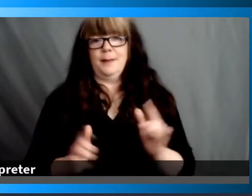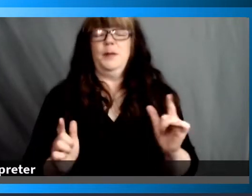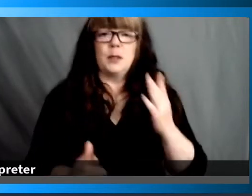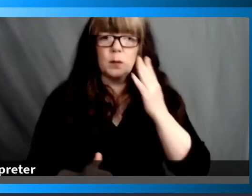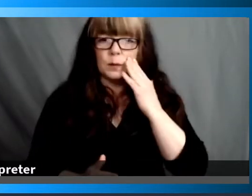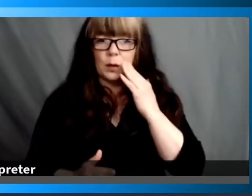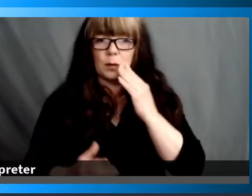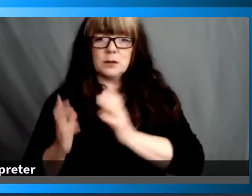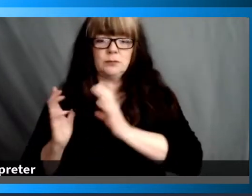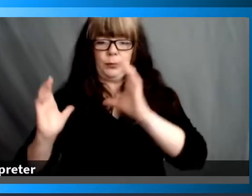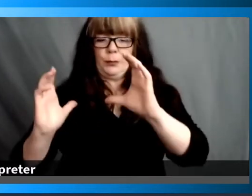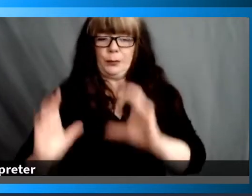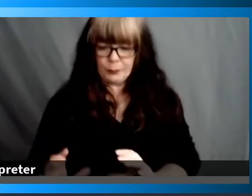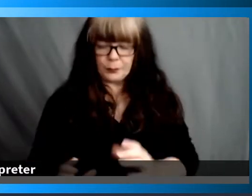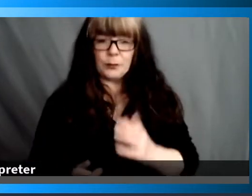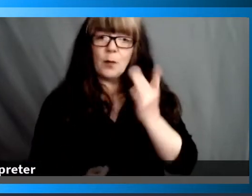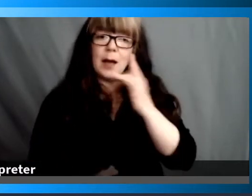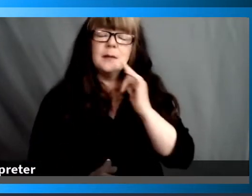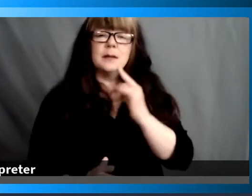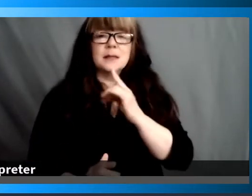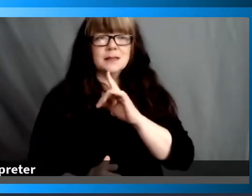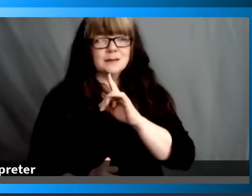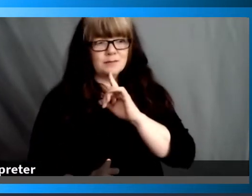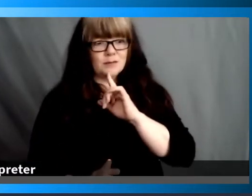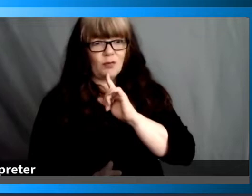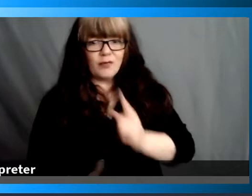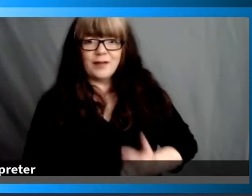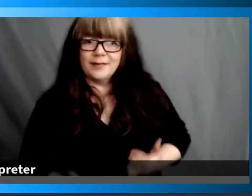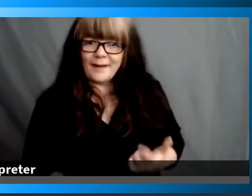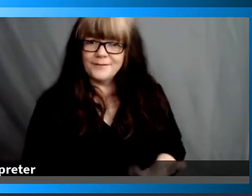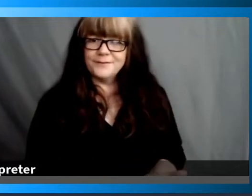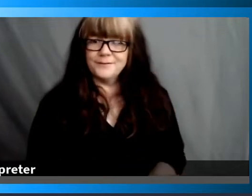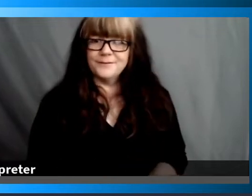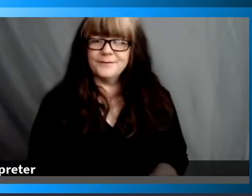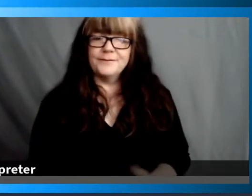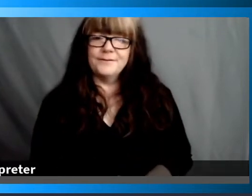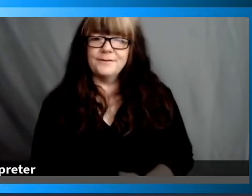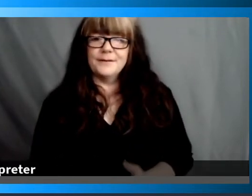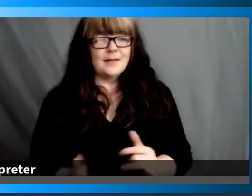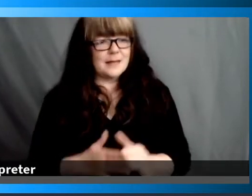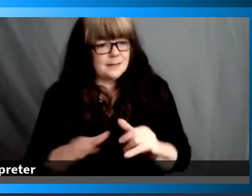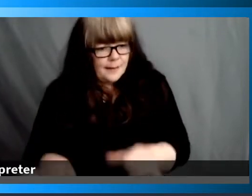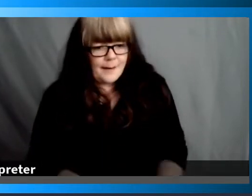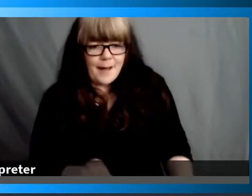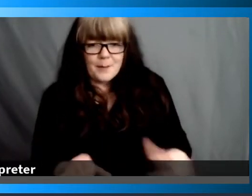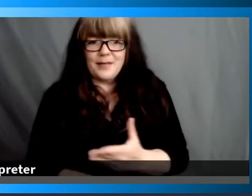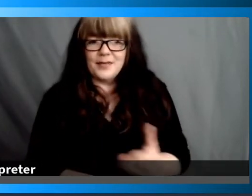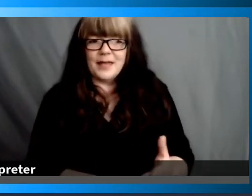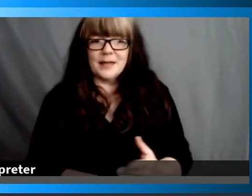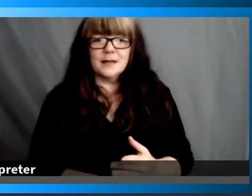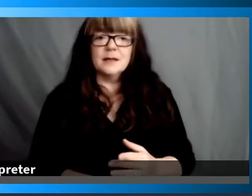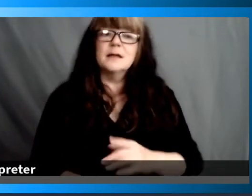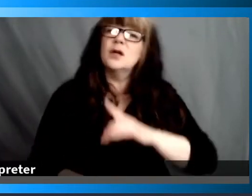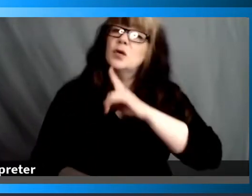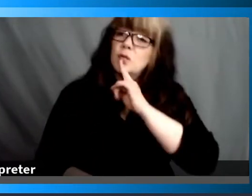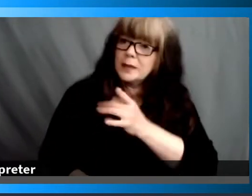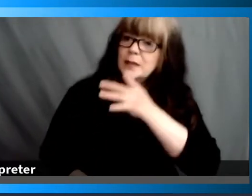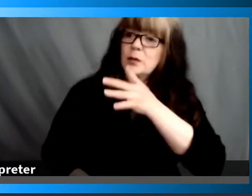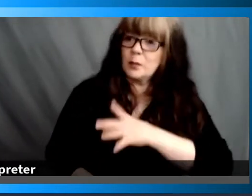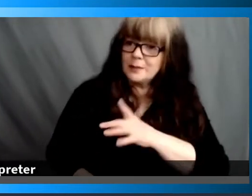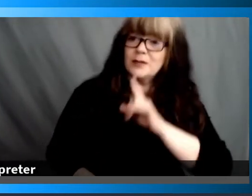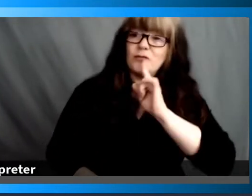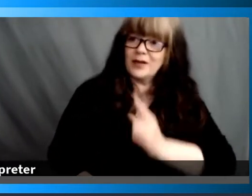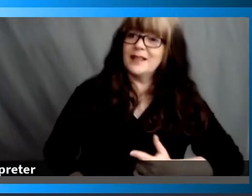so realistic. Like it's a common thing in actual real life. Women in actual life.